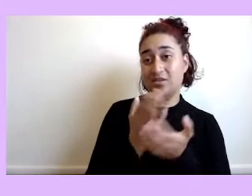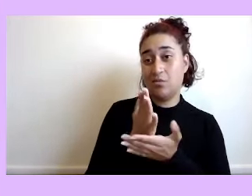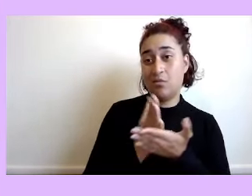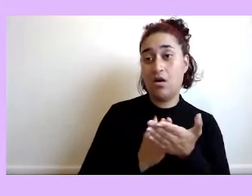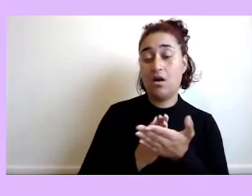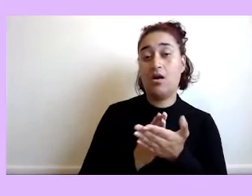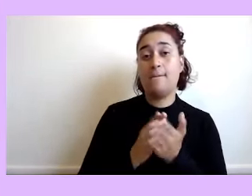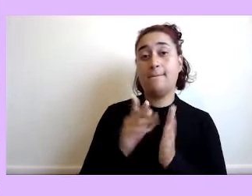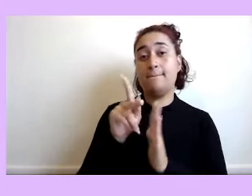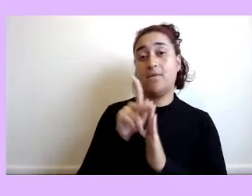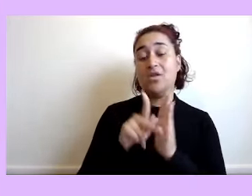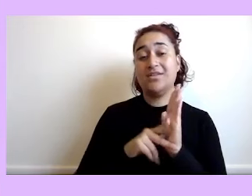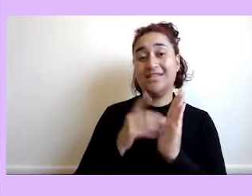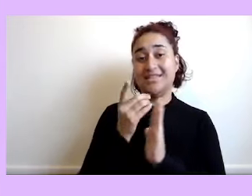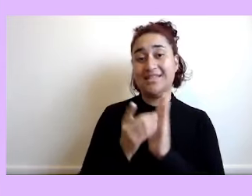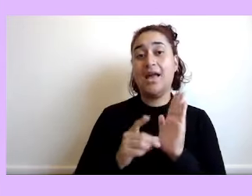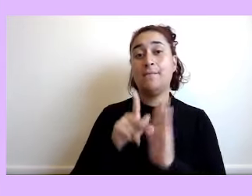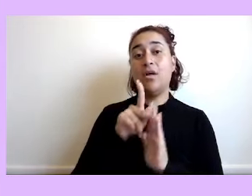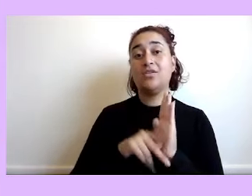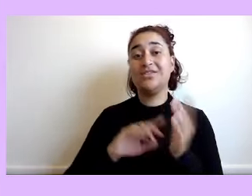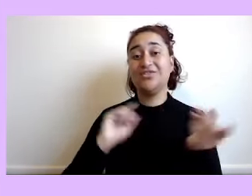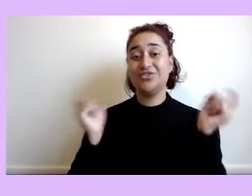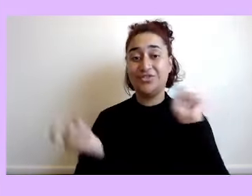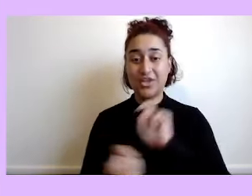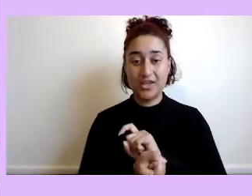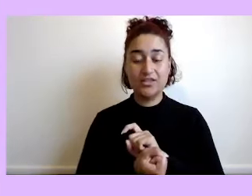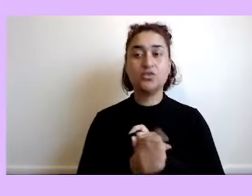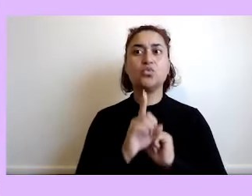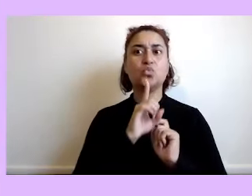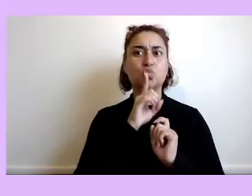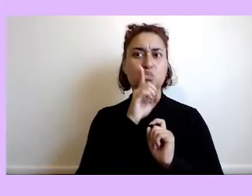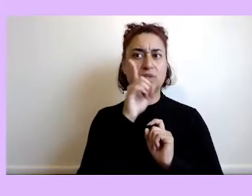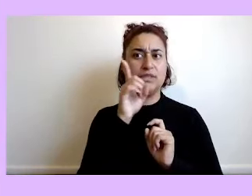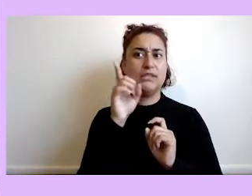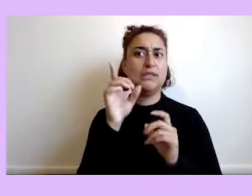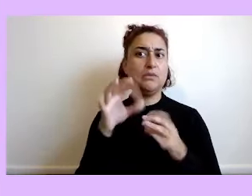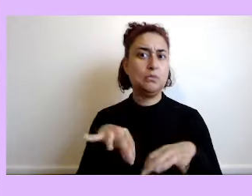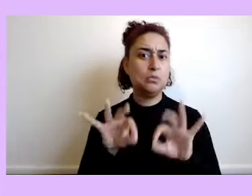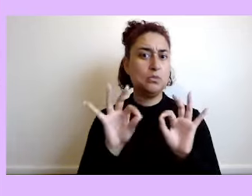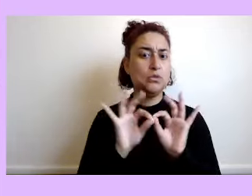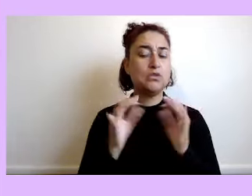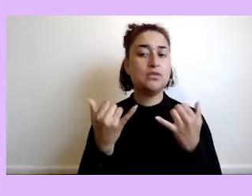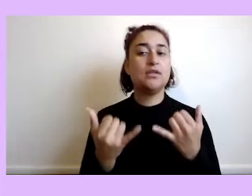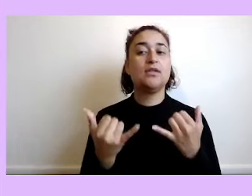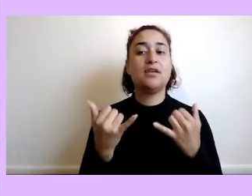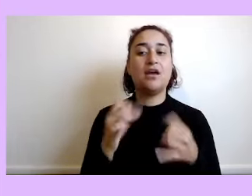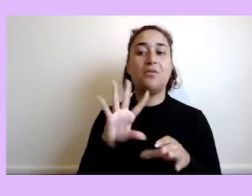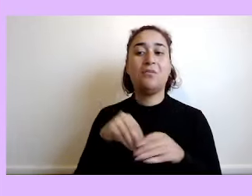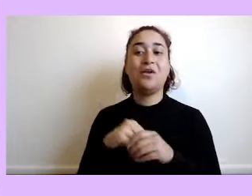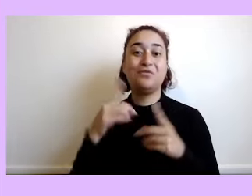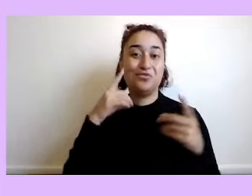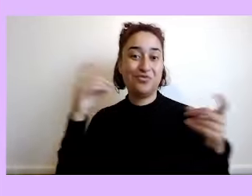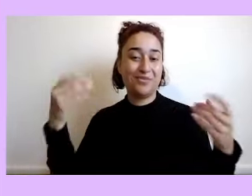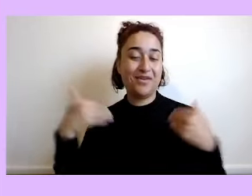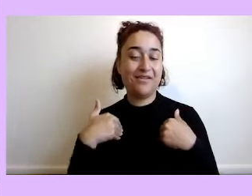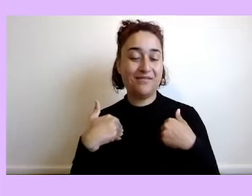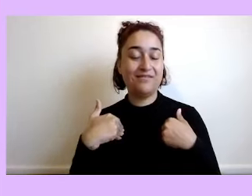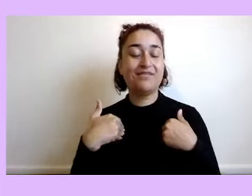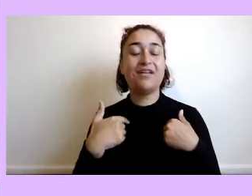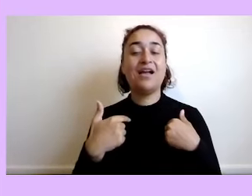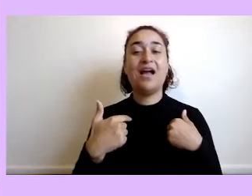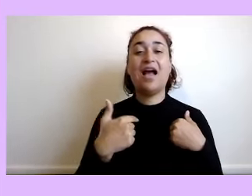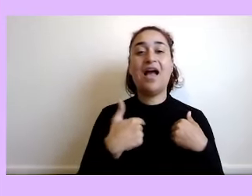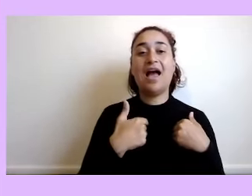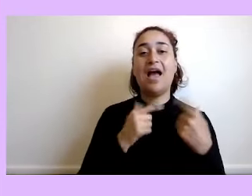design, policy change, is really critical right now of a dream that I have. I've run into